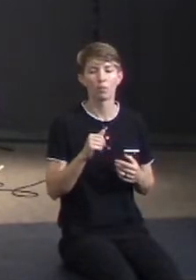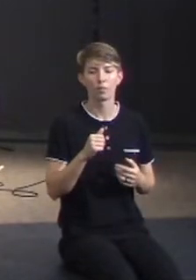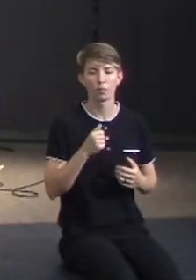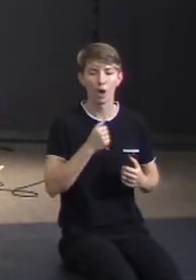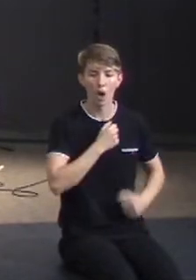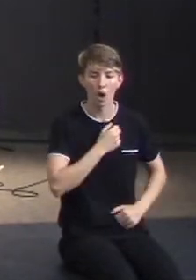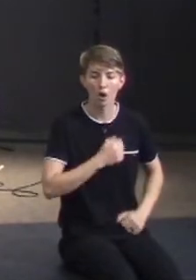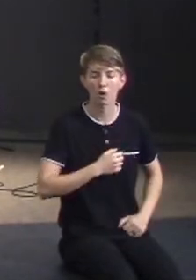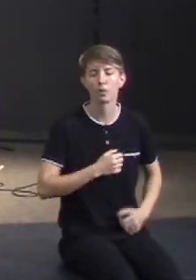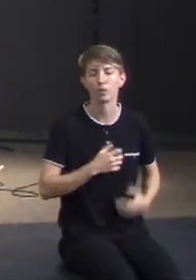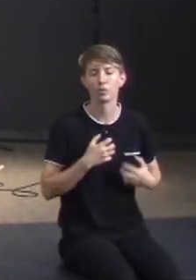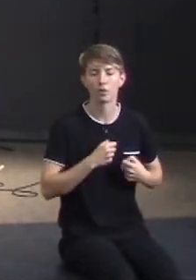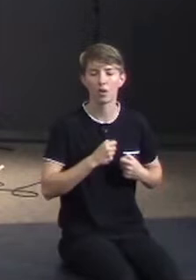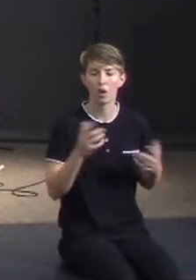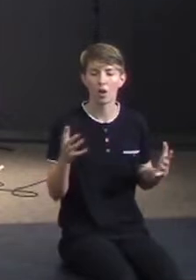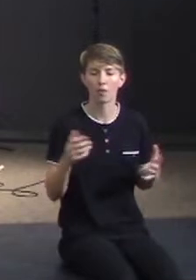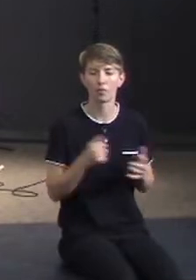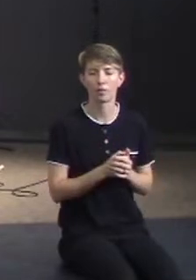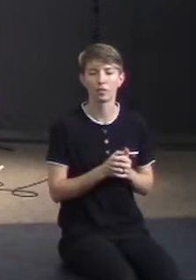because we're all like this.